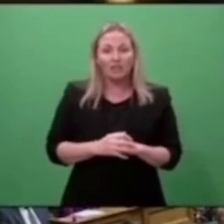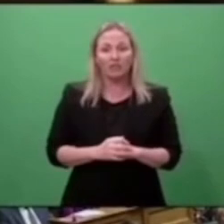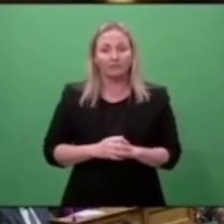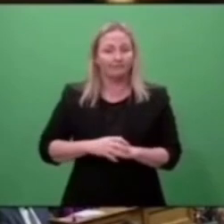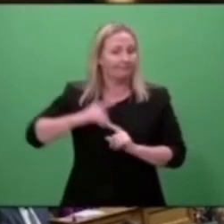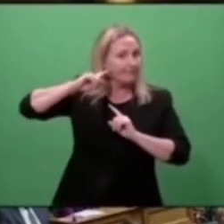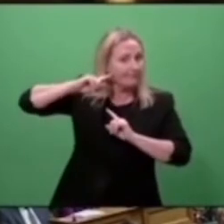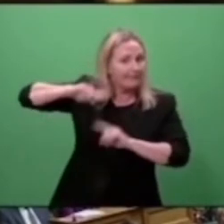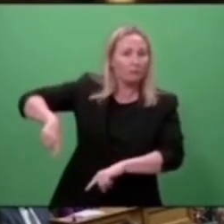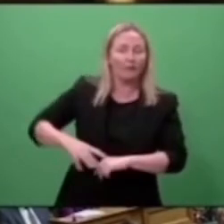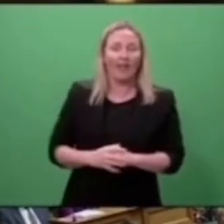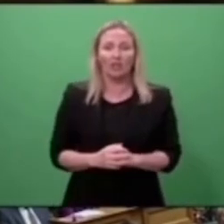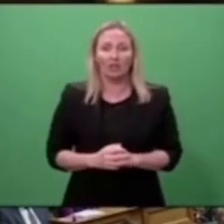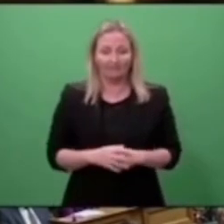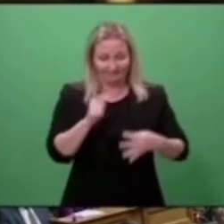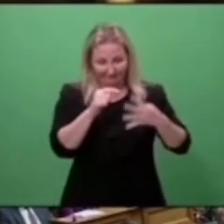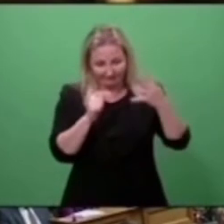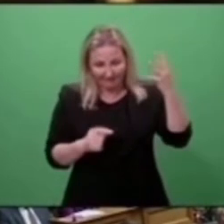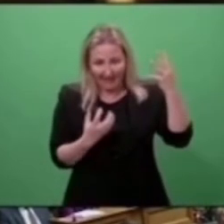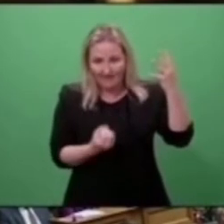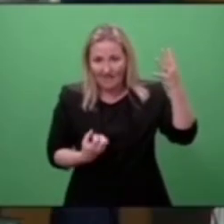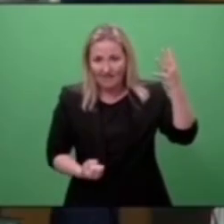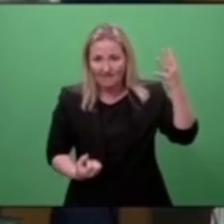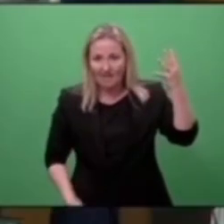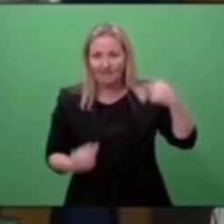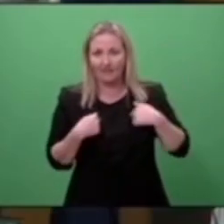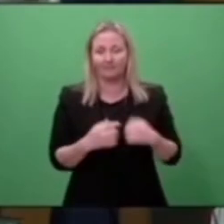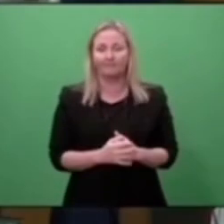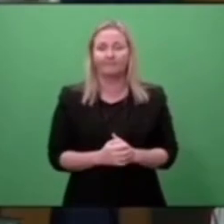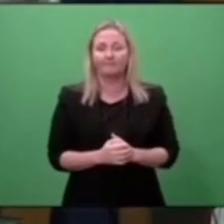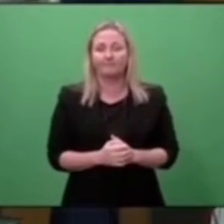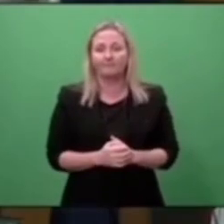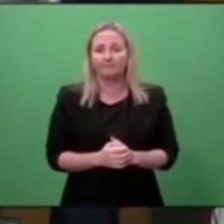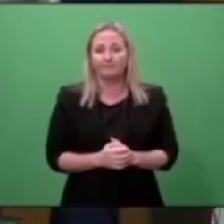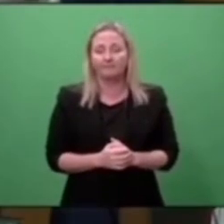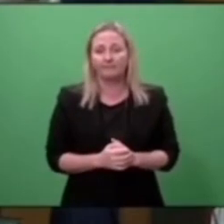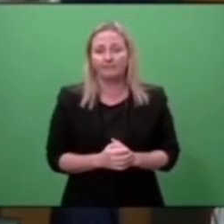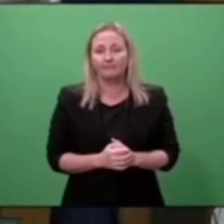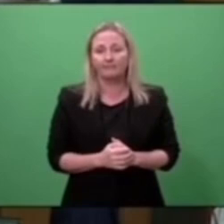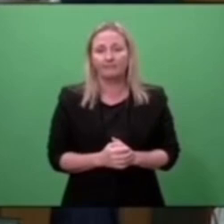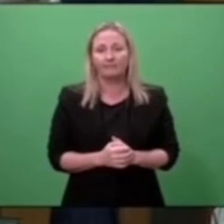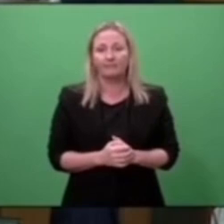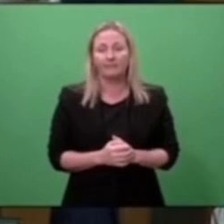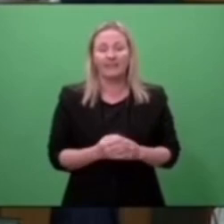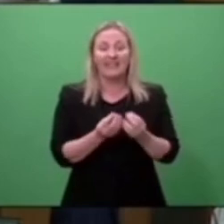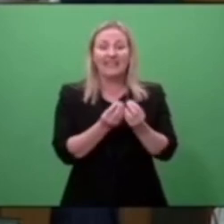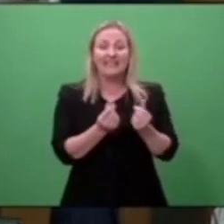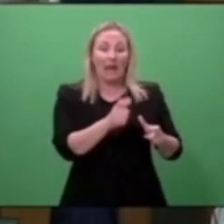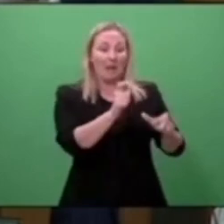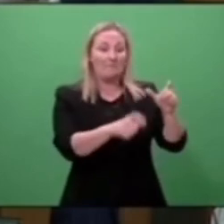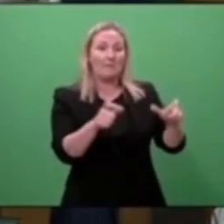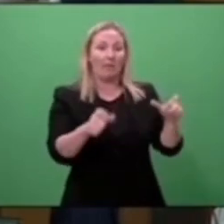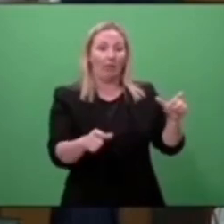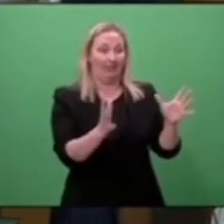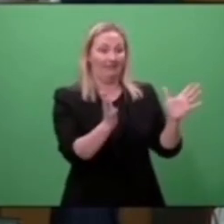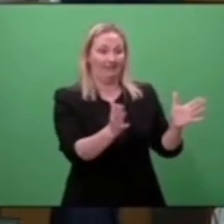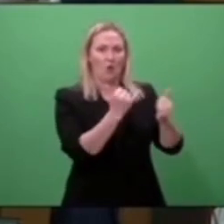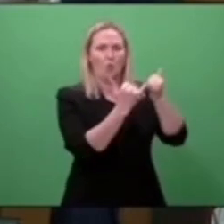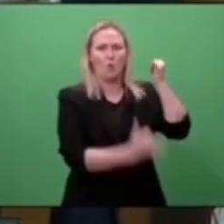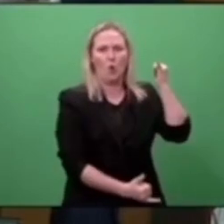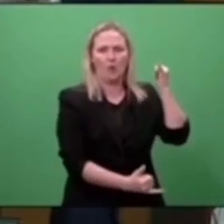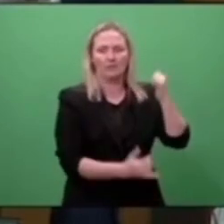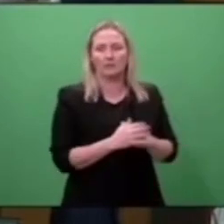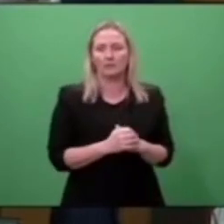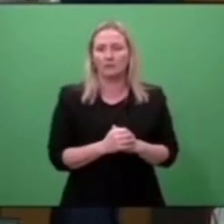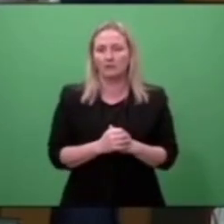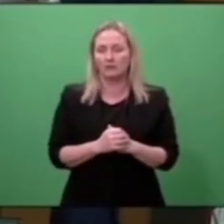burden of abuse in state care afflicted some sections of our population more than others.